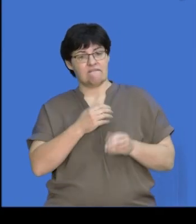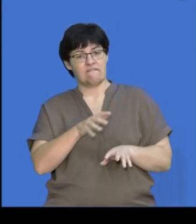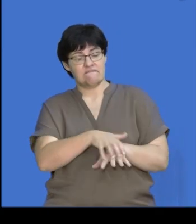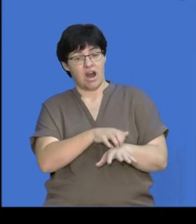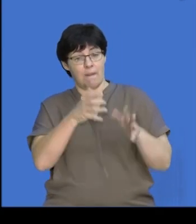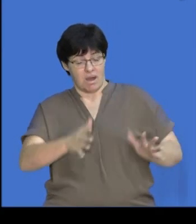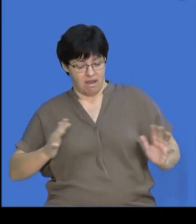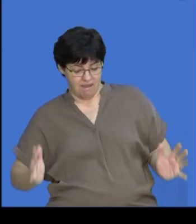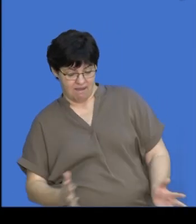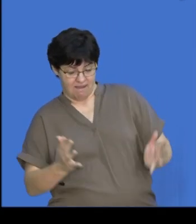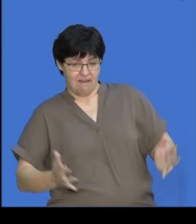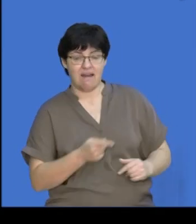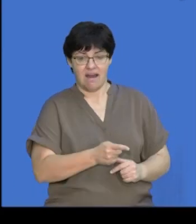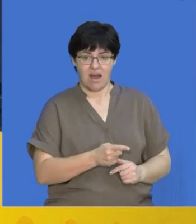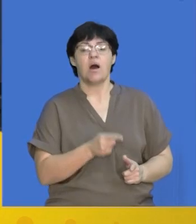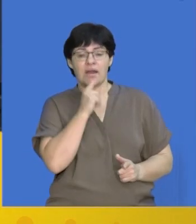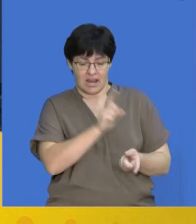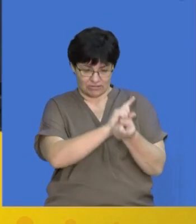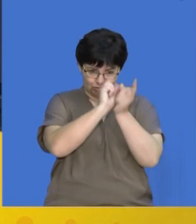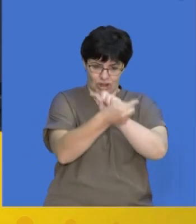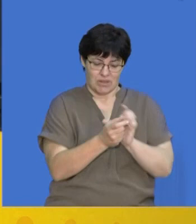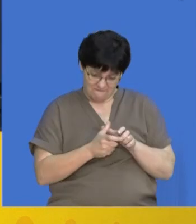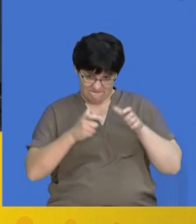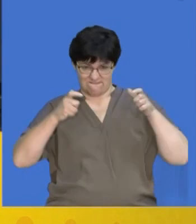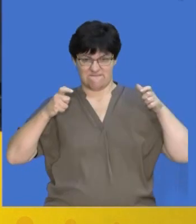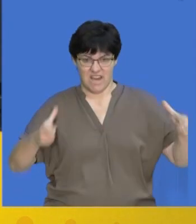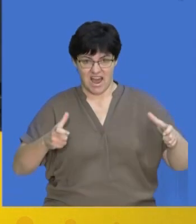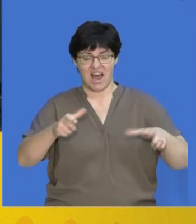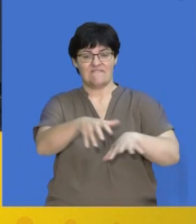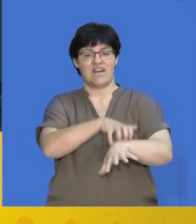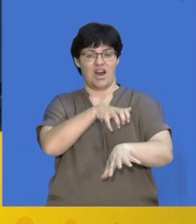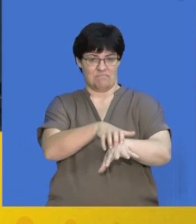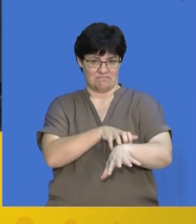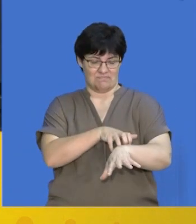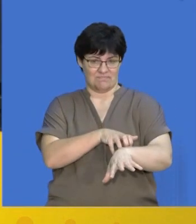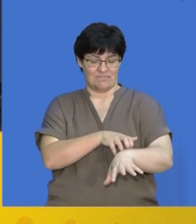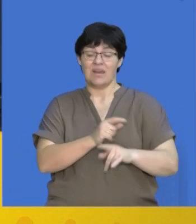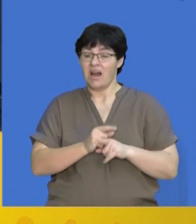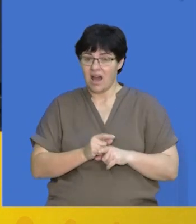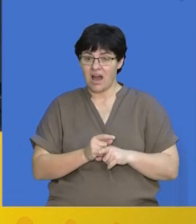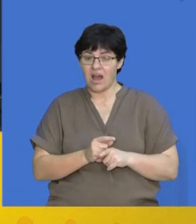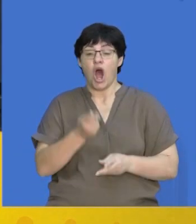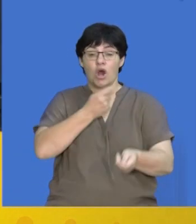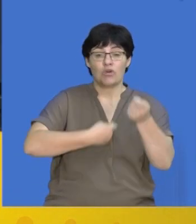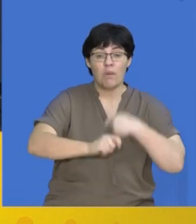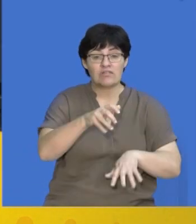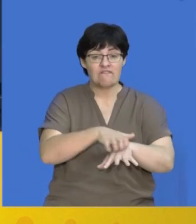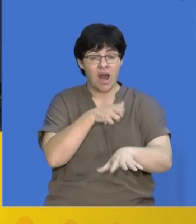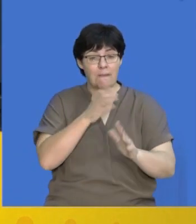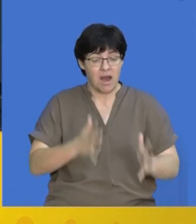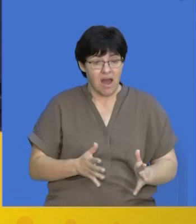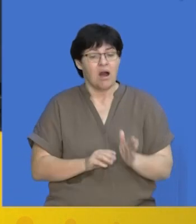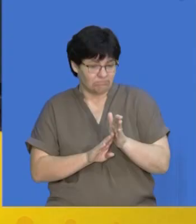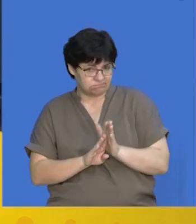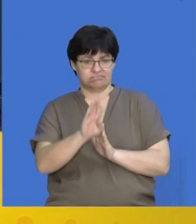we're encouraging large-scale farming, what are we doing? Improving the number of commercial farmers that are